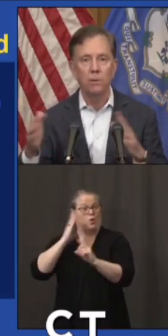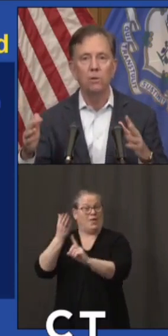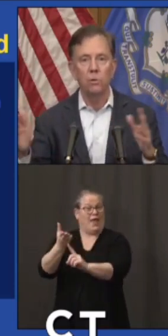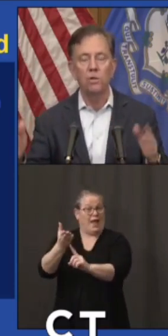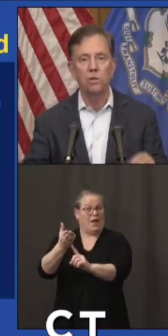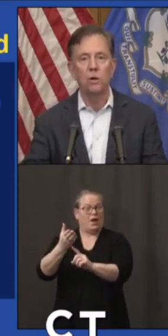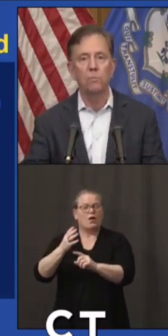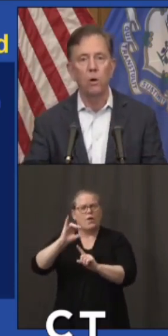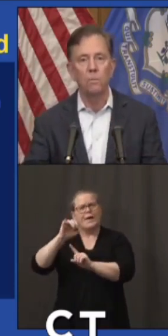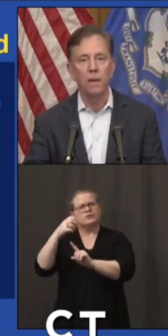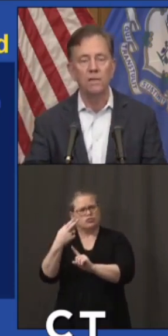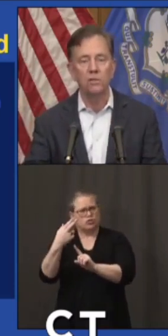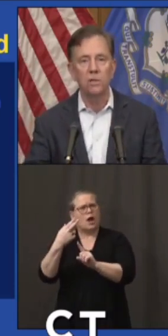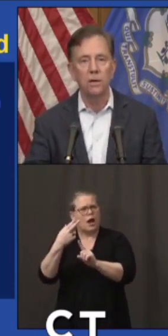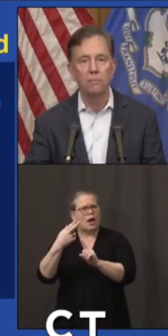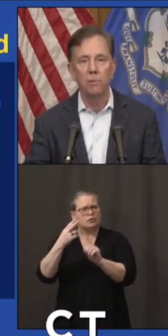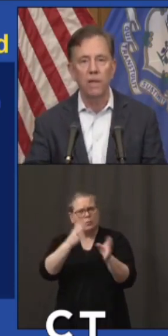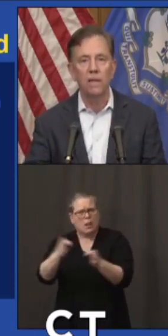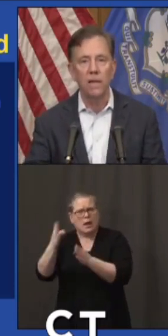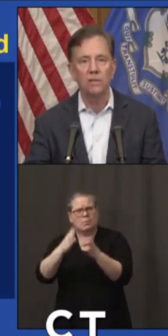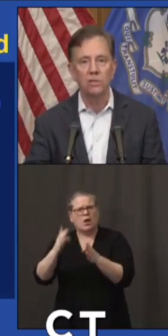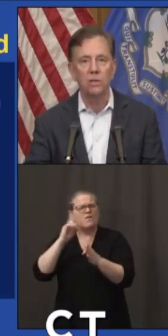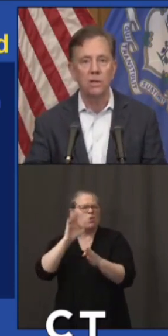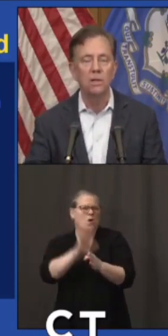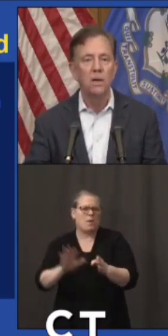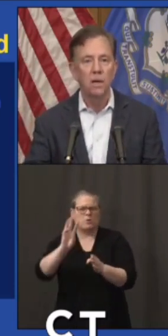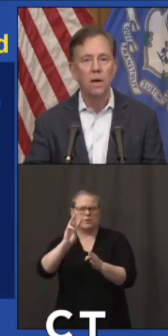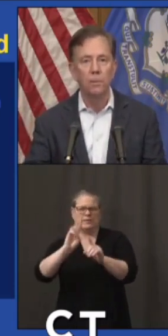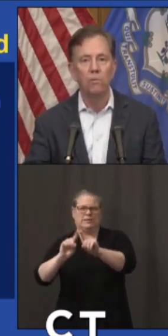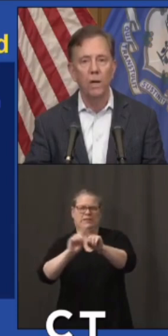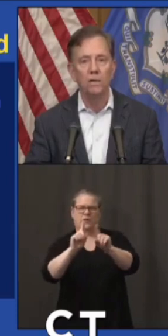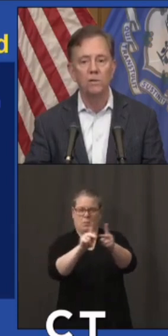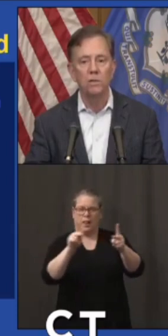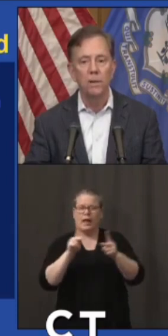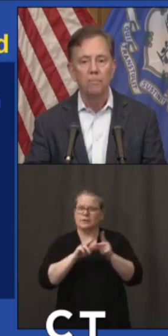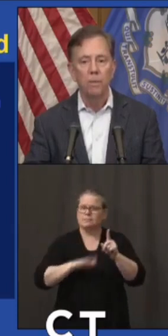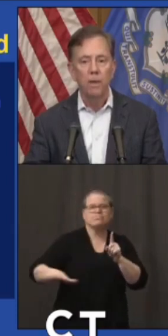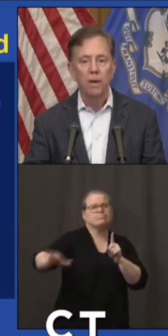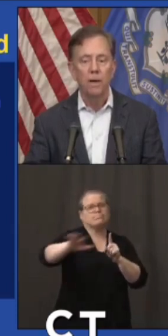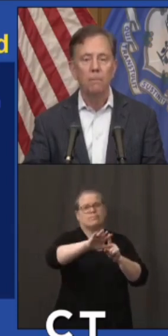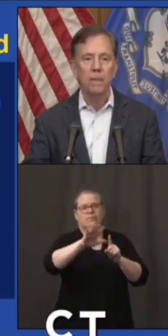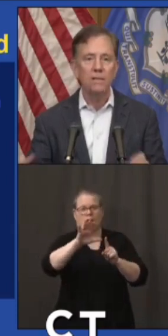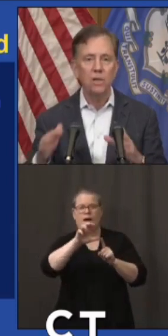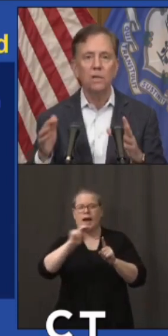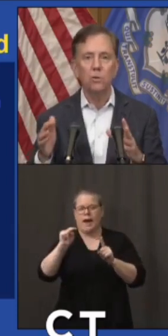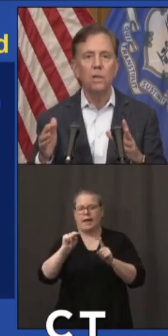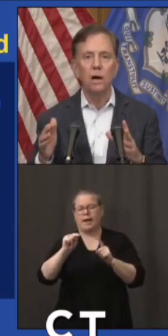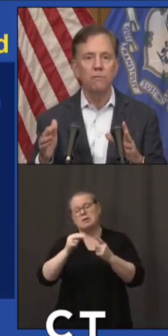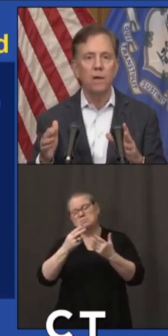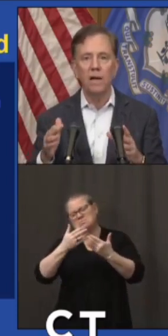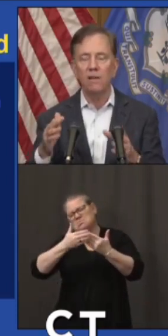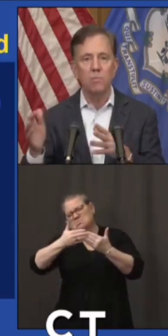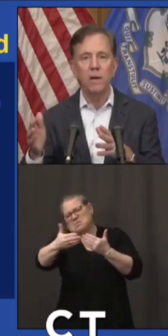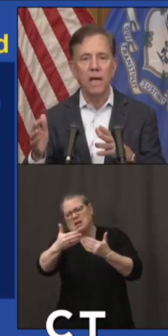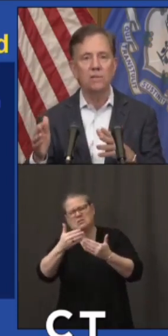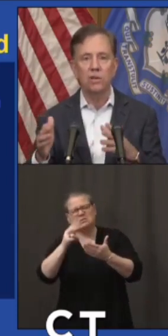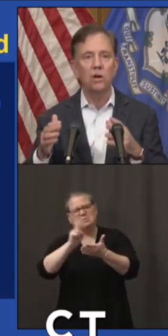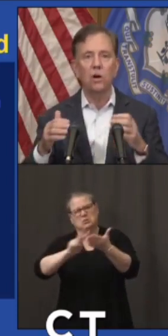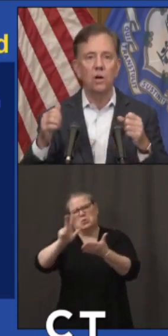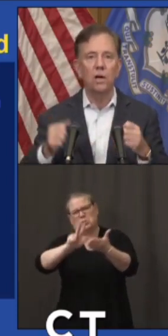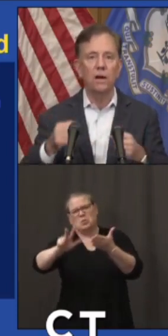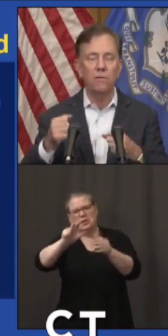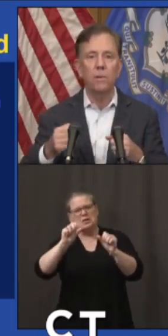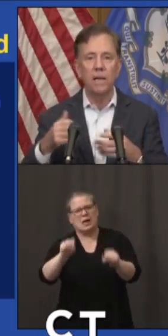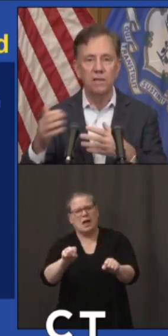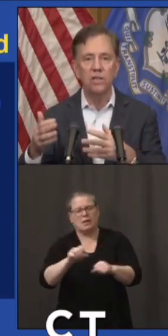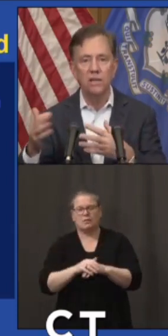being able to do this on a broad base within the next couple of weeks. But that's not good enough. Not everybody has a